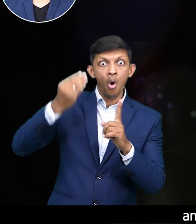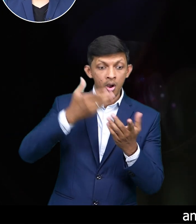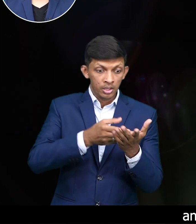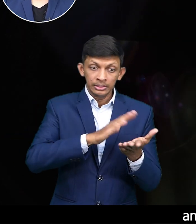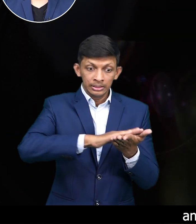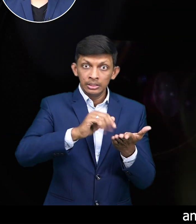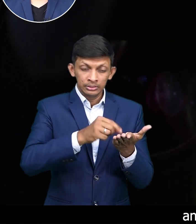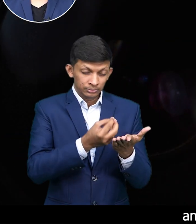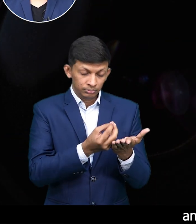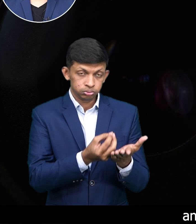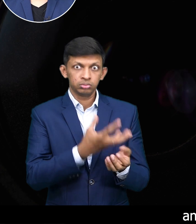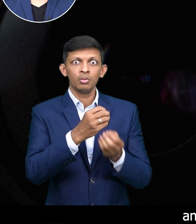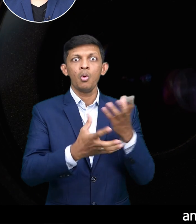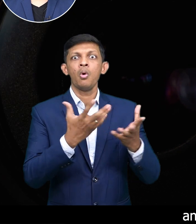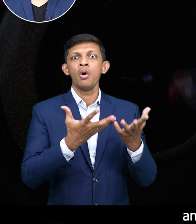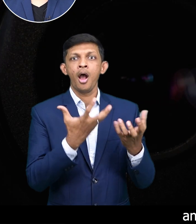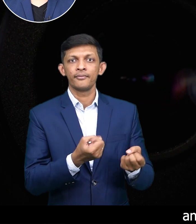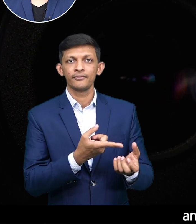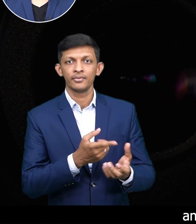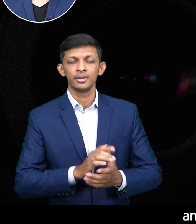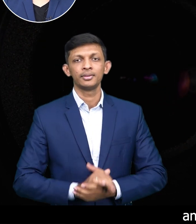starts burning.